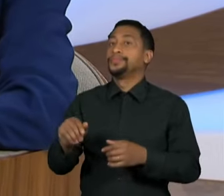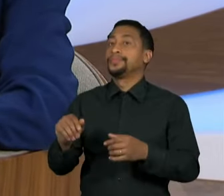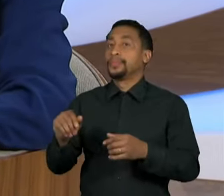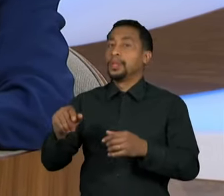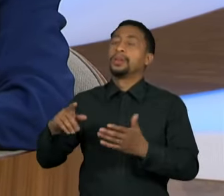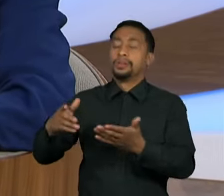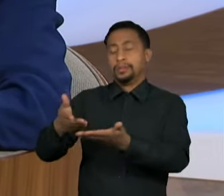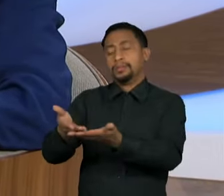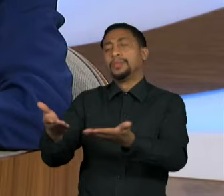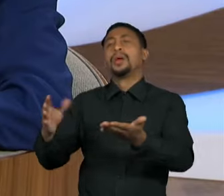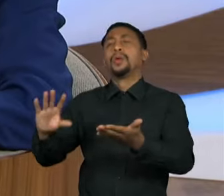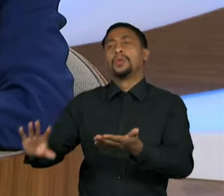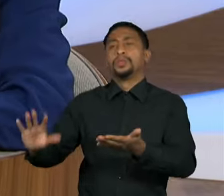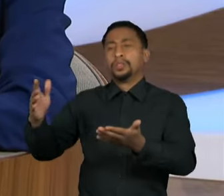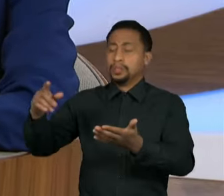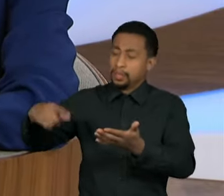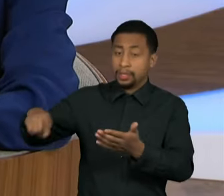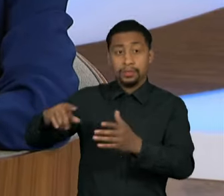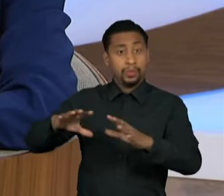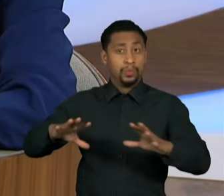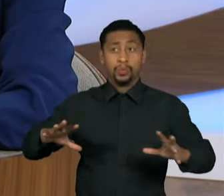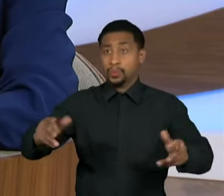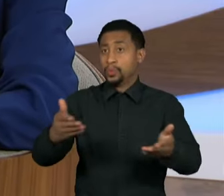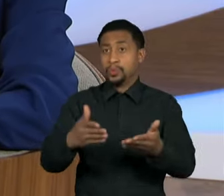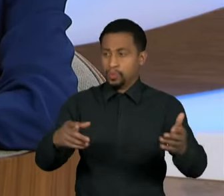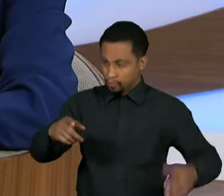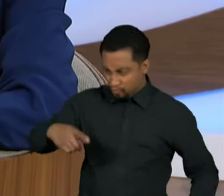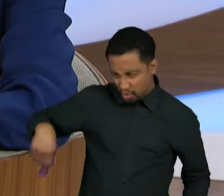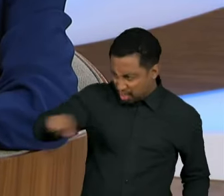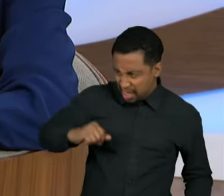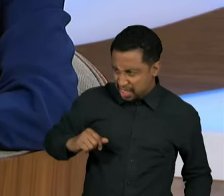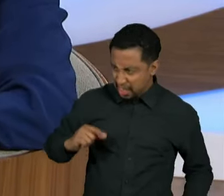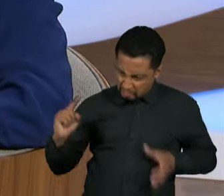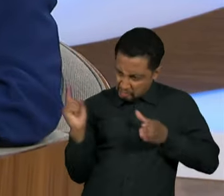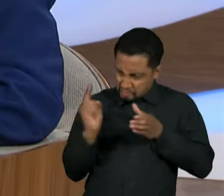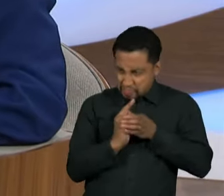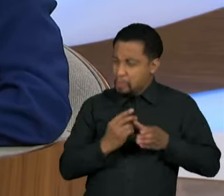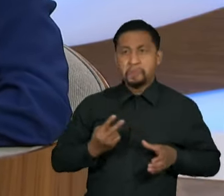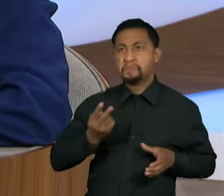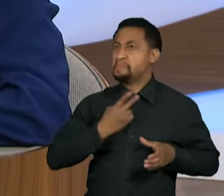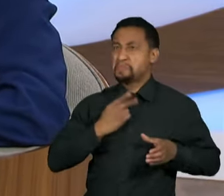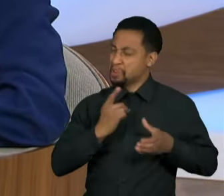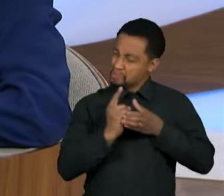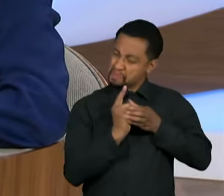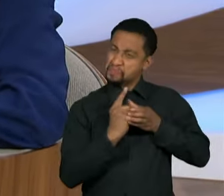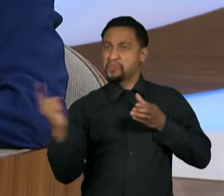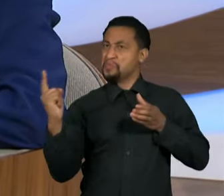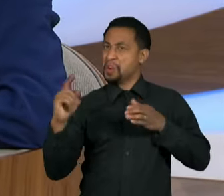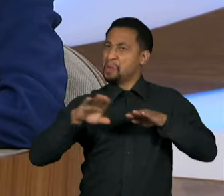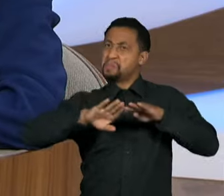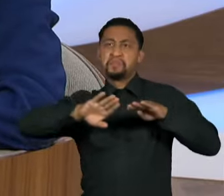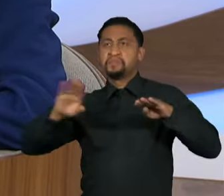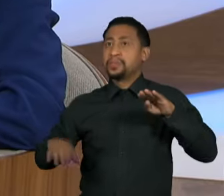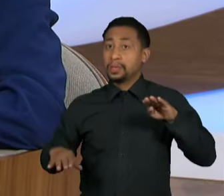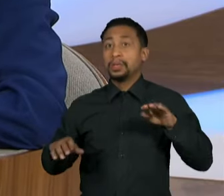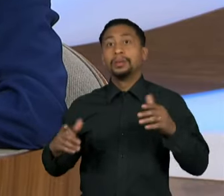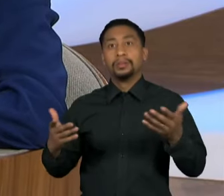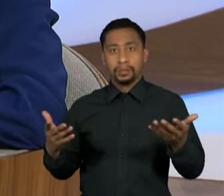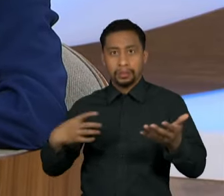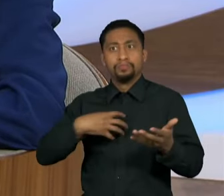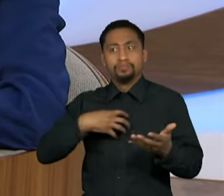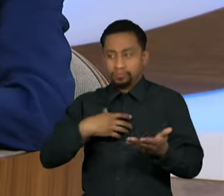and we are all being told, they do not belong. And so it's a deep offense, not only against the